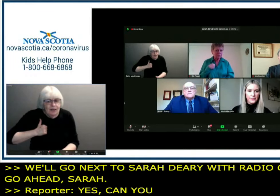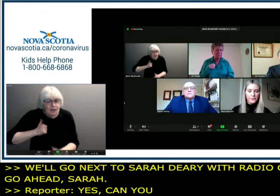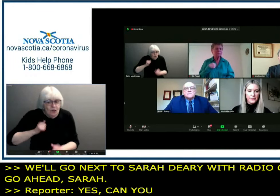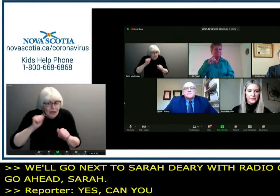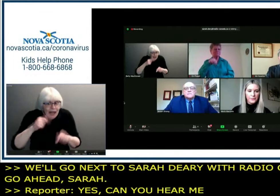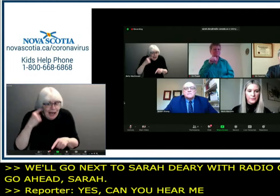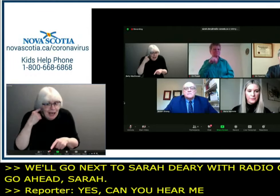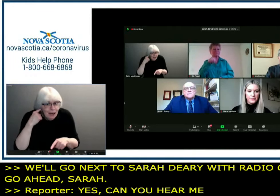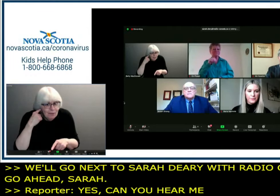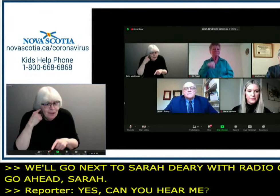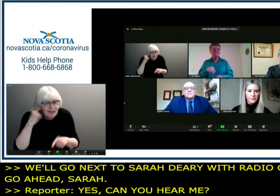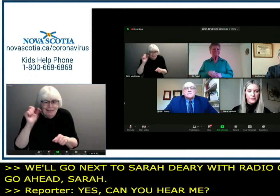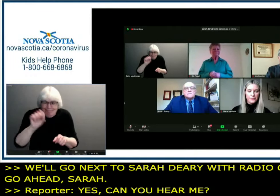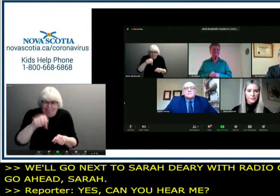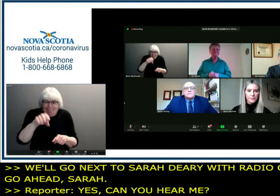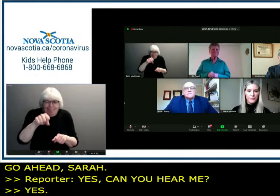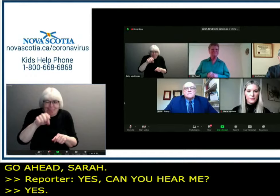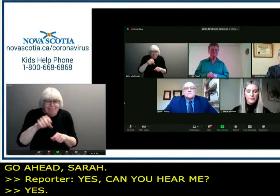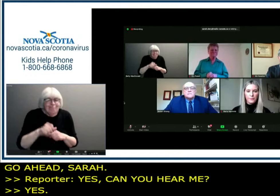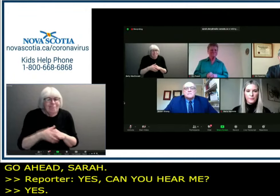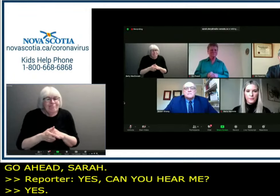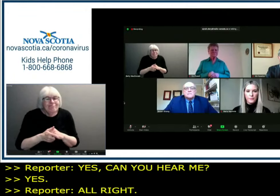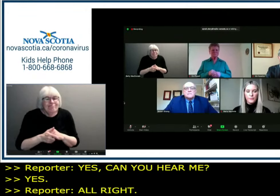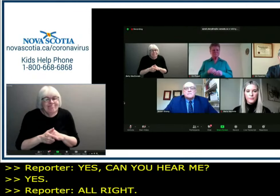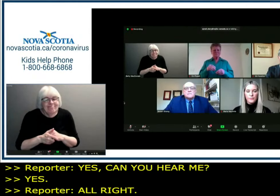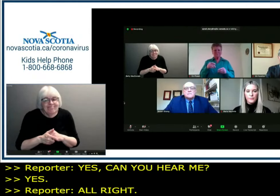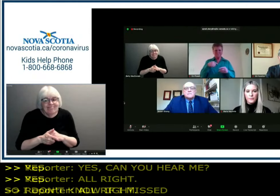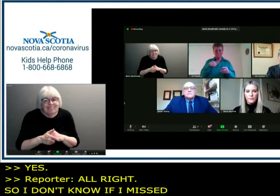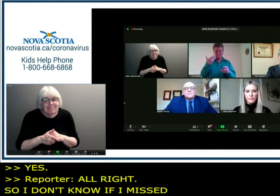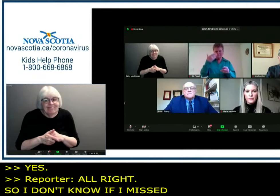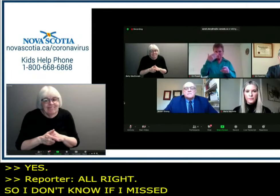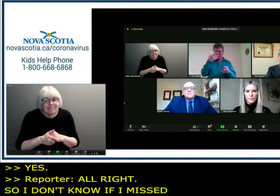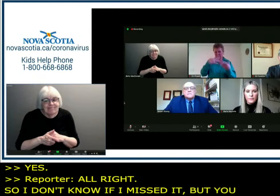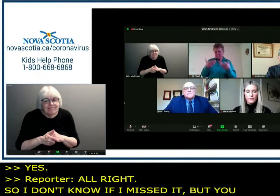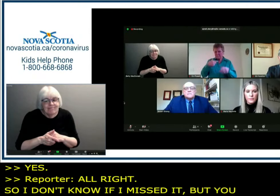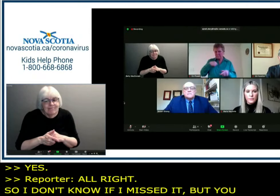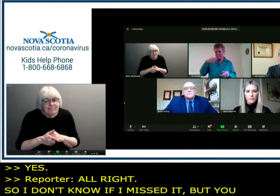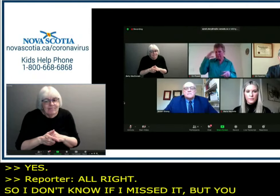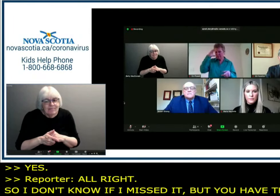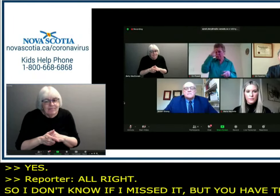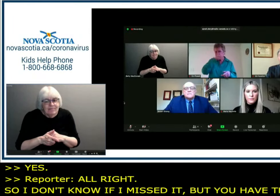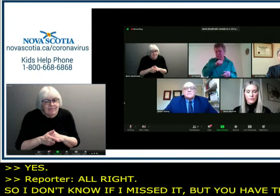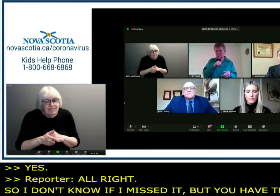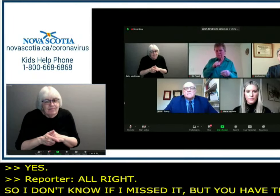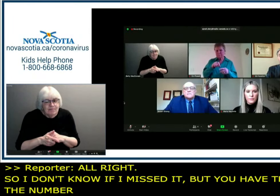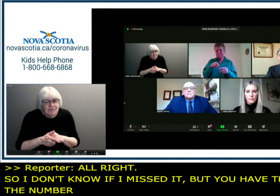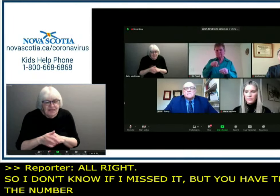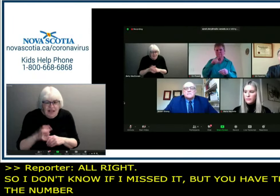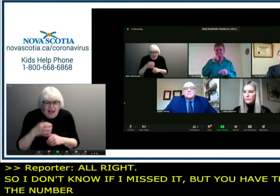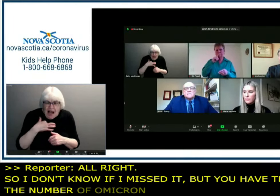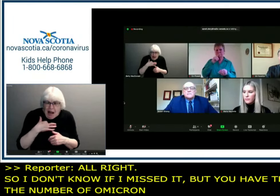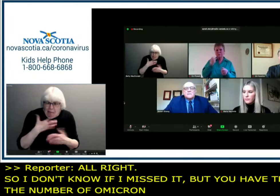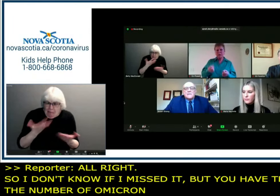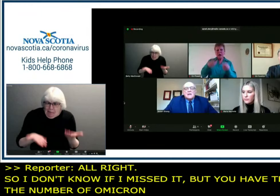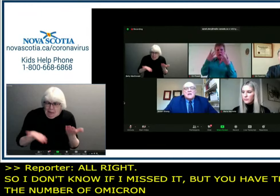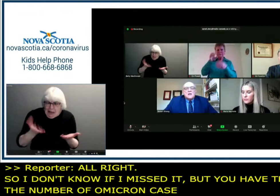right. So I don't know if I missed it, but you have the data for the number of Omicron cases in the